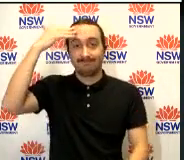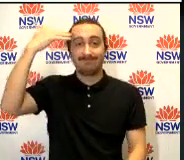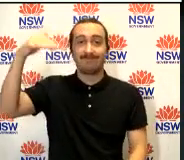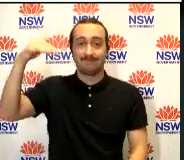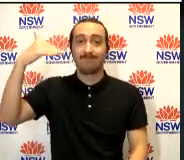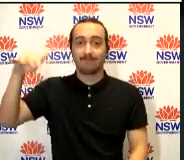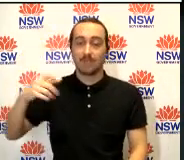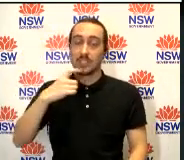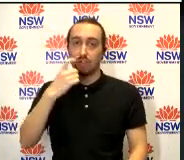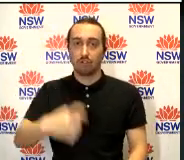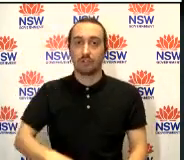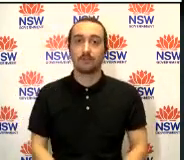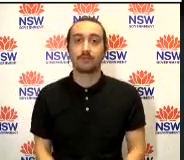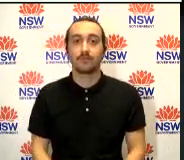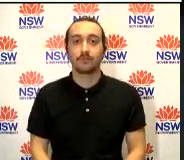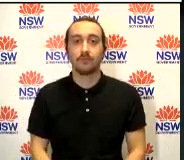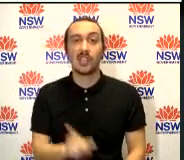place?